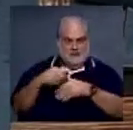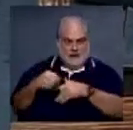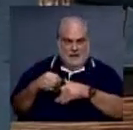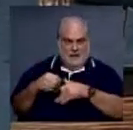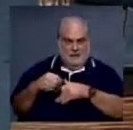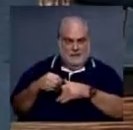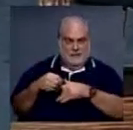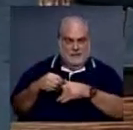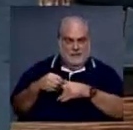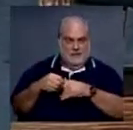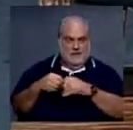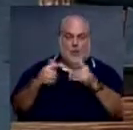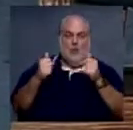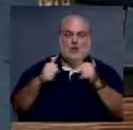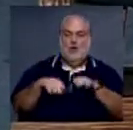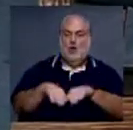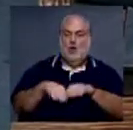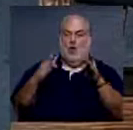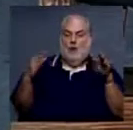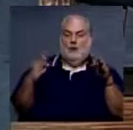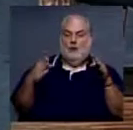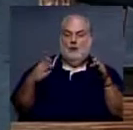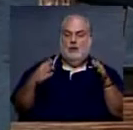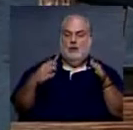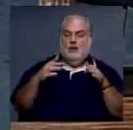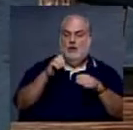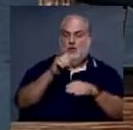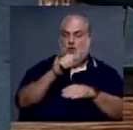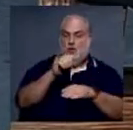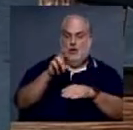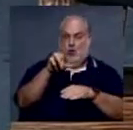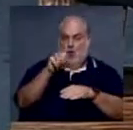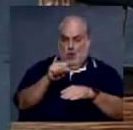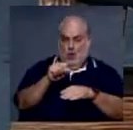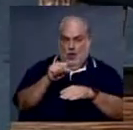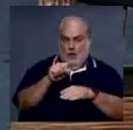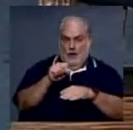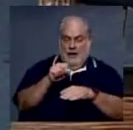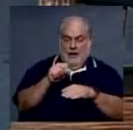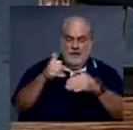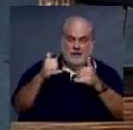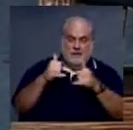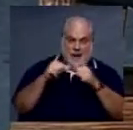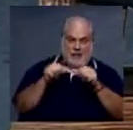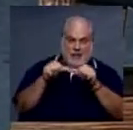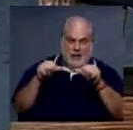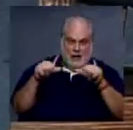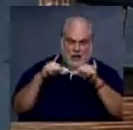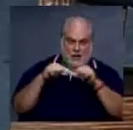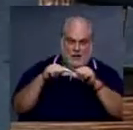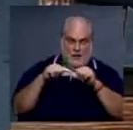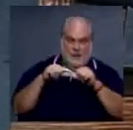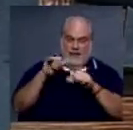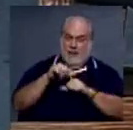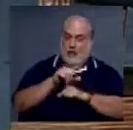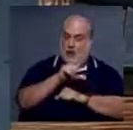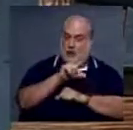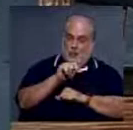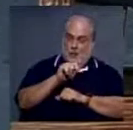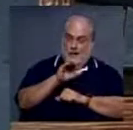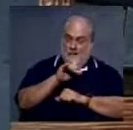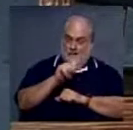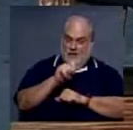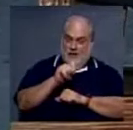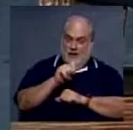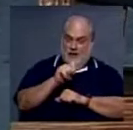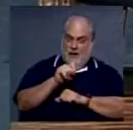know, once you open one of the 3 overhead doors, and the one in the play area, again, is 20 feet, 4 inches